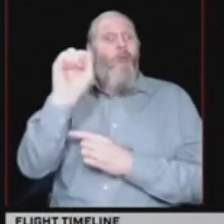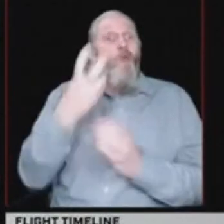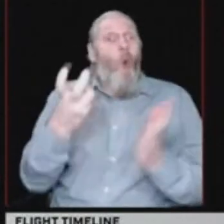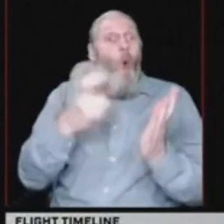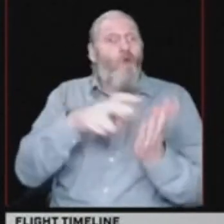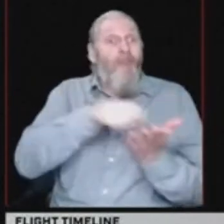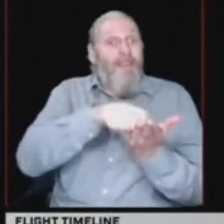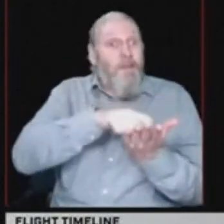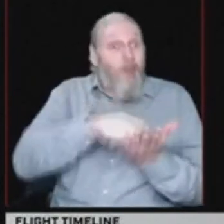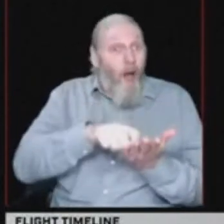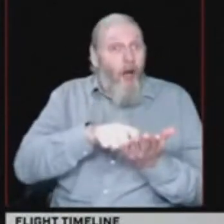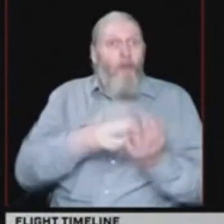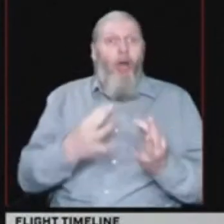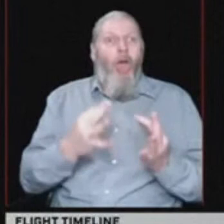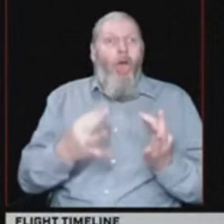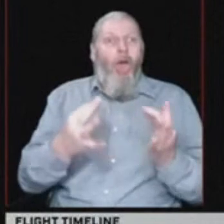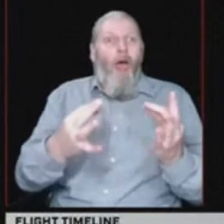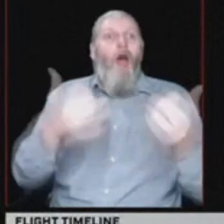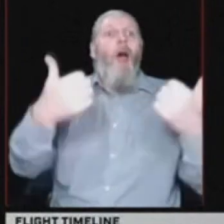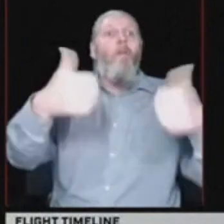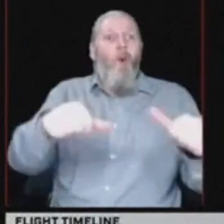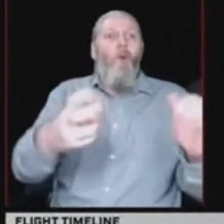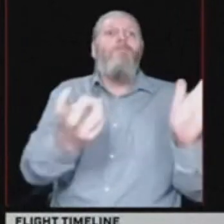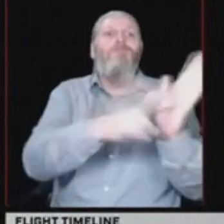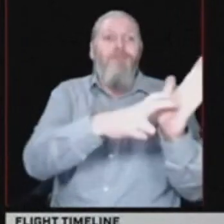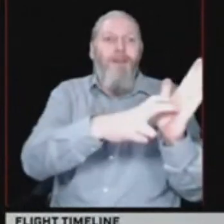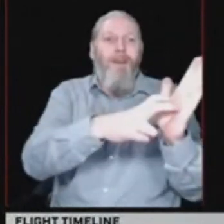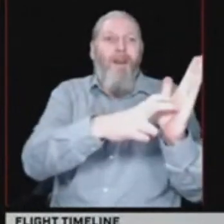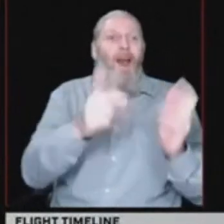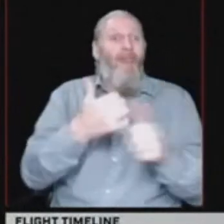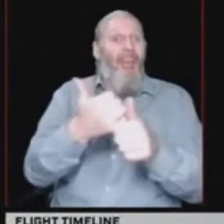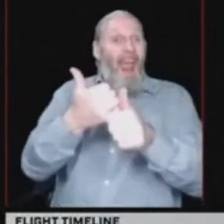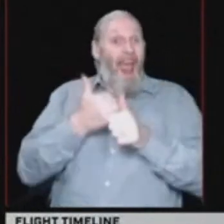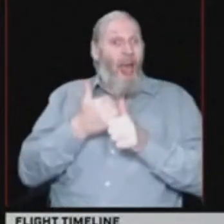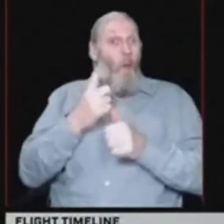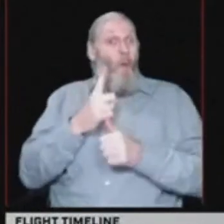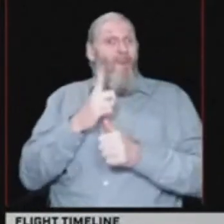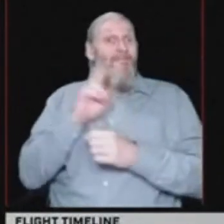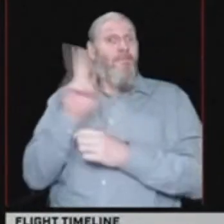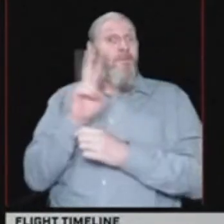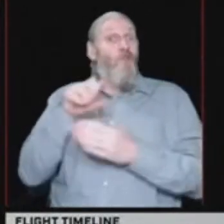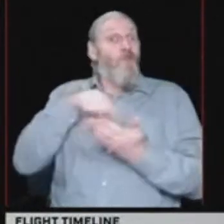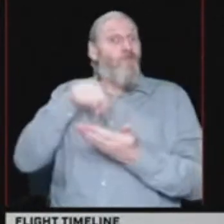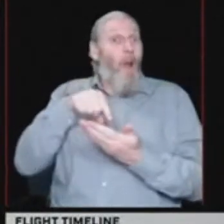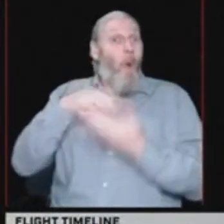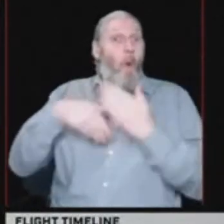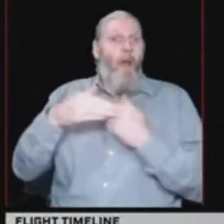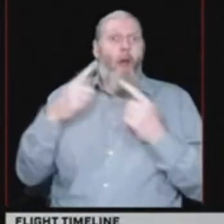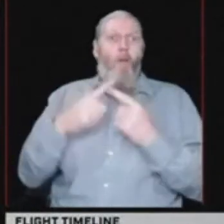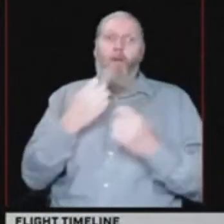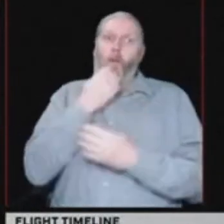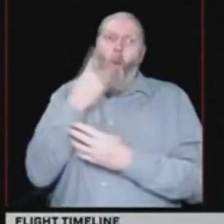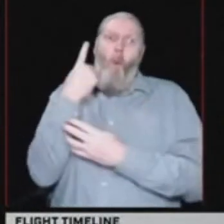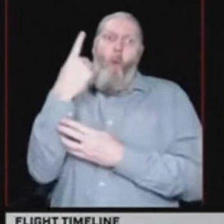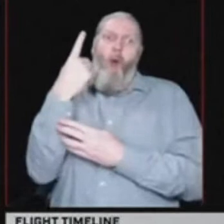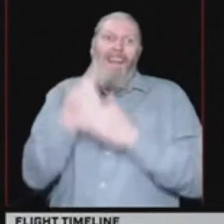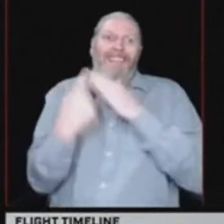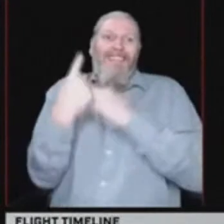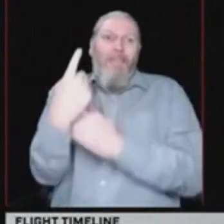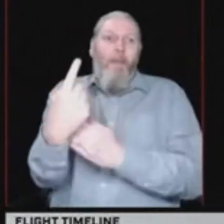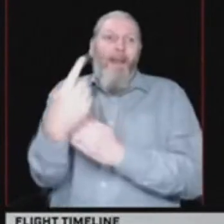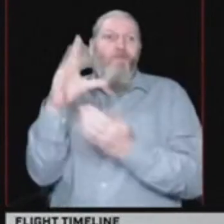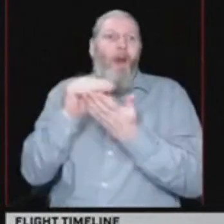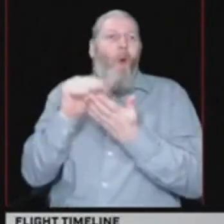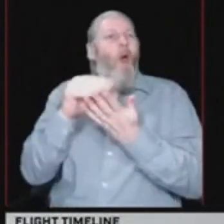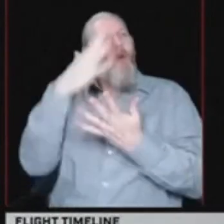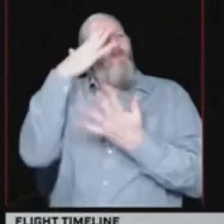Virgin Records, and they helped make us the biggest independent record label in the world. I remember hearing Keith Richards